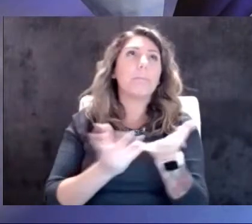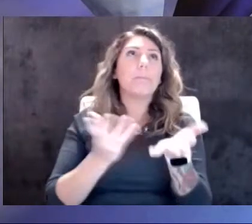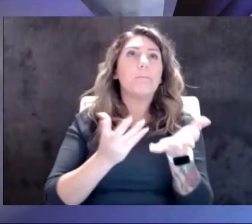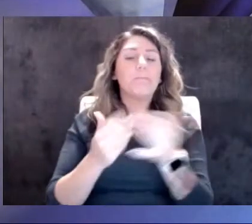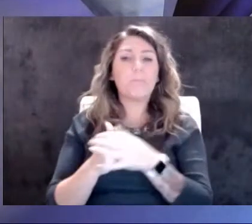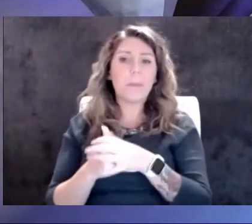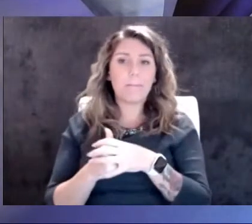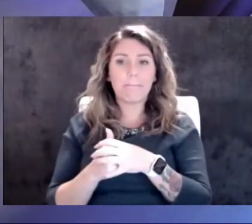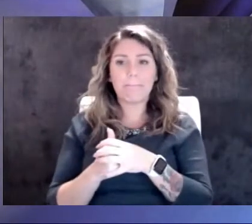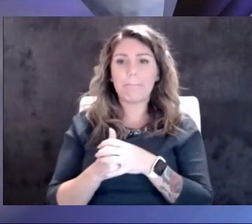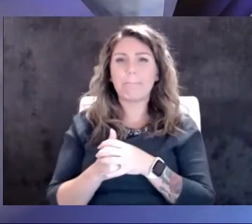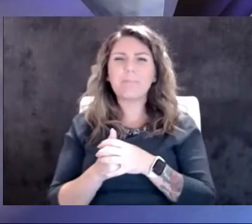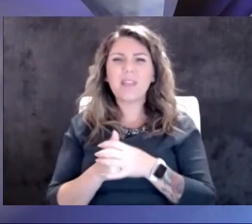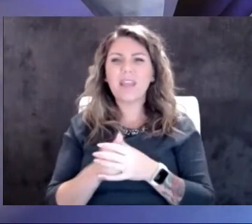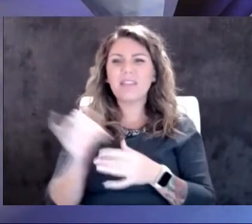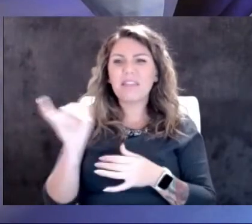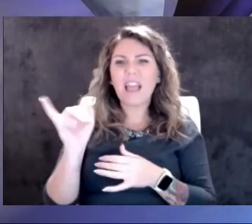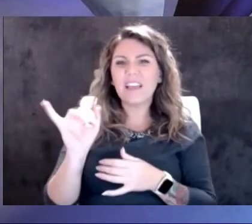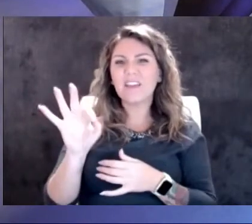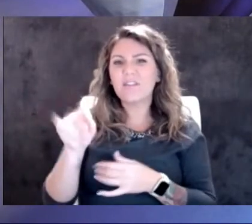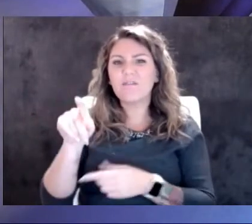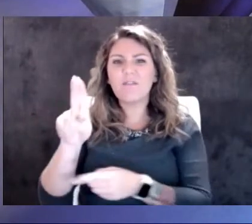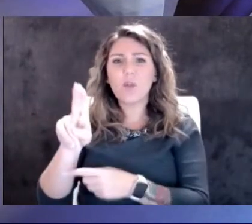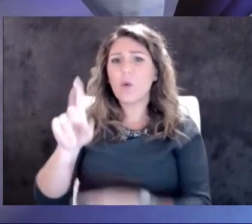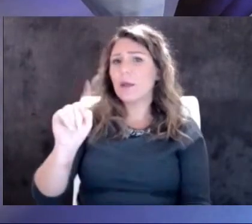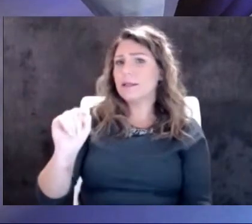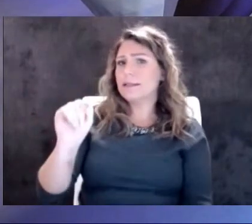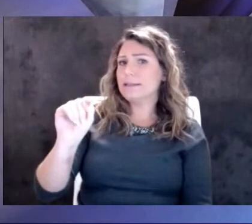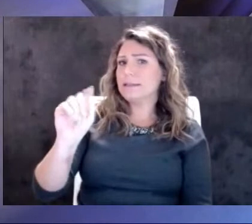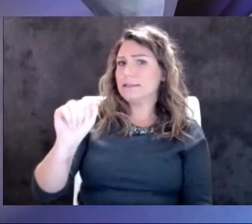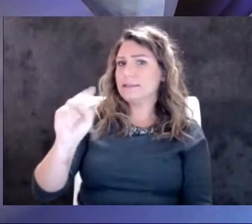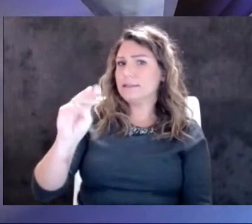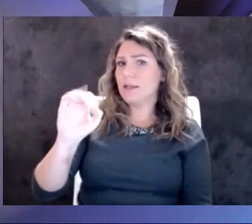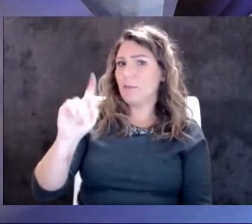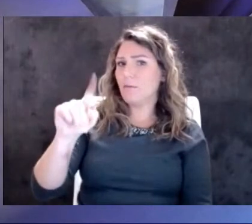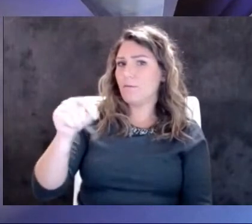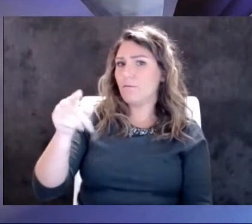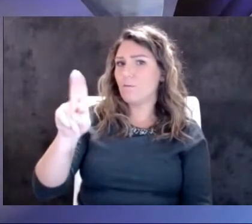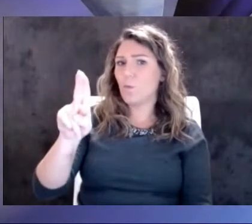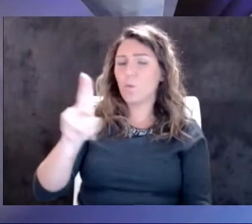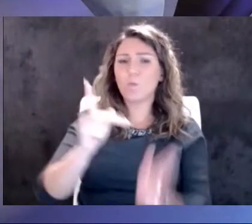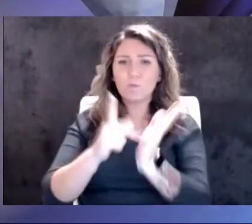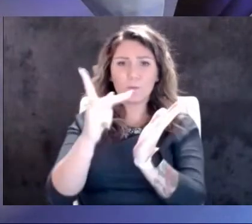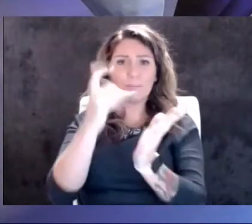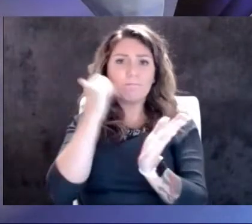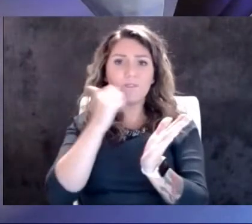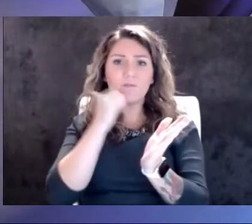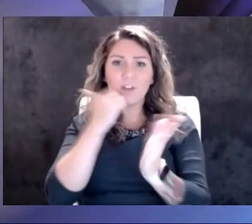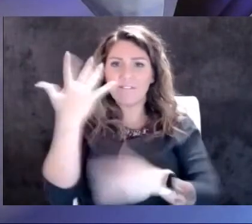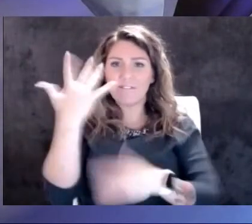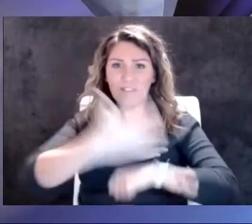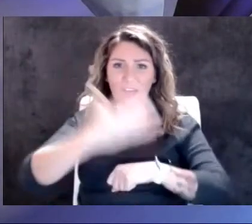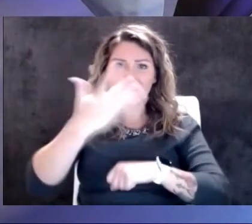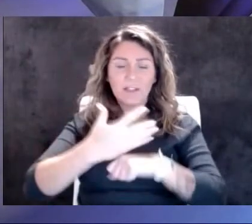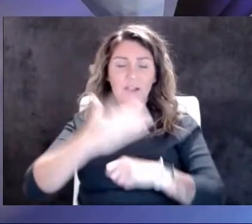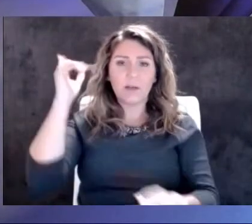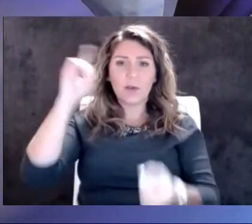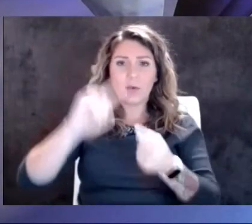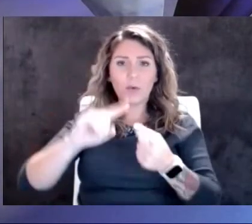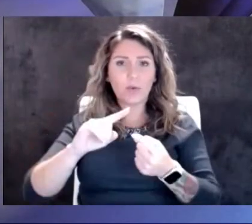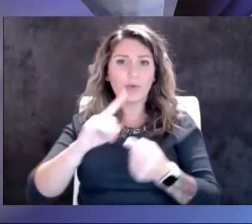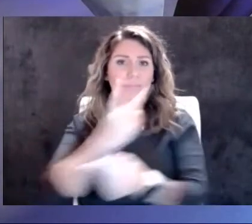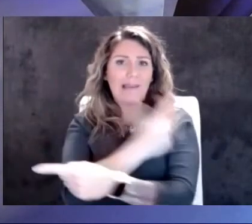drugs for the flu, Tamiflu. Thank you. And you take twice a day for 5 days, and it helps reduce hospitalization and death by